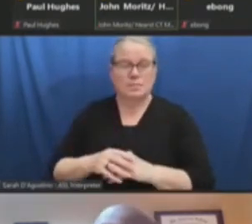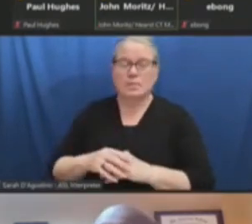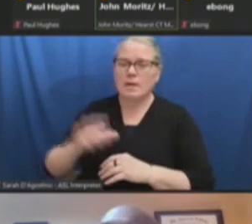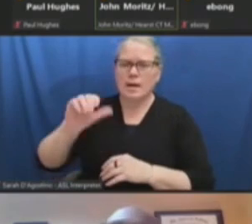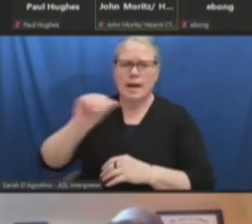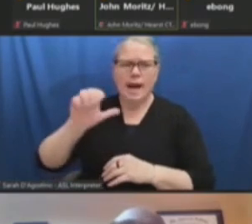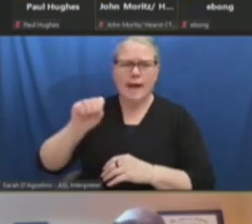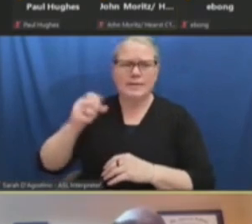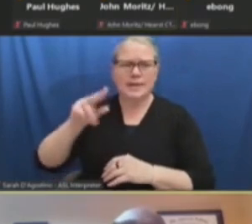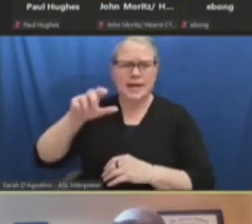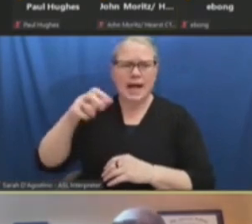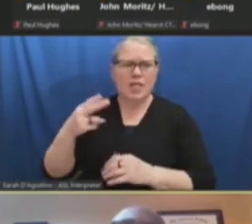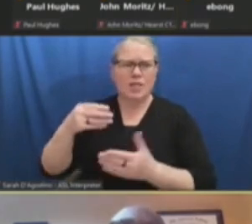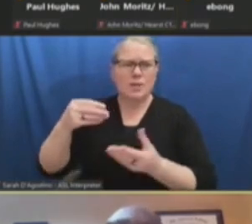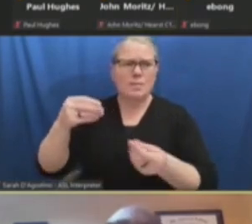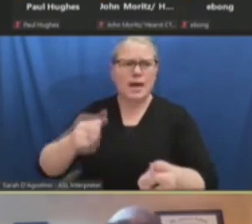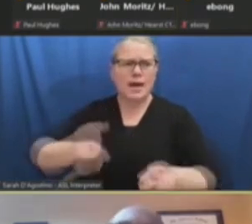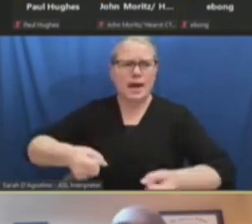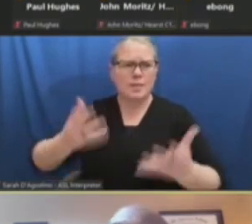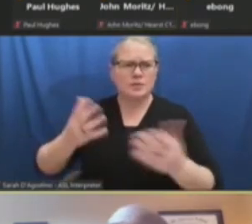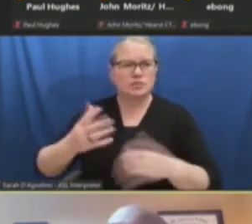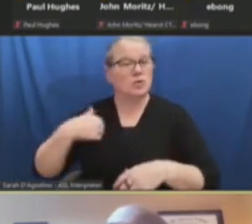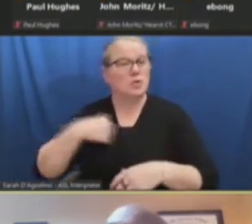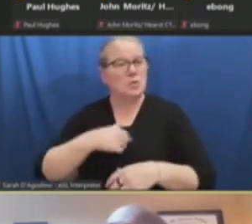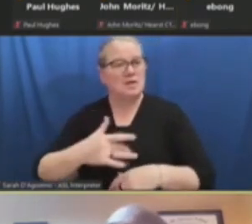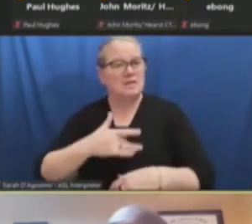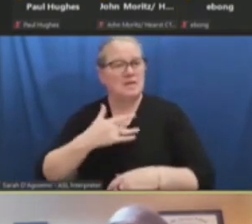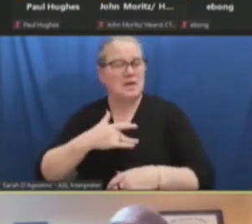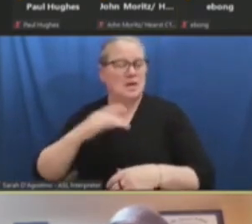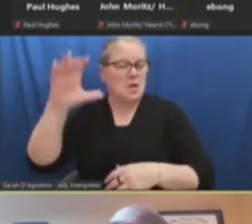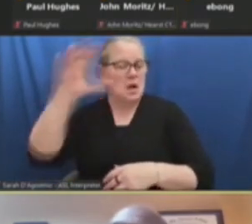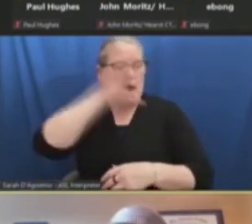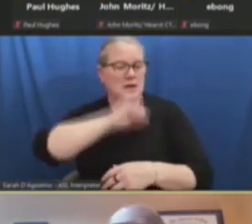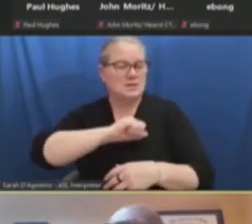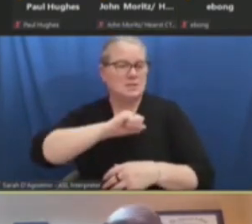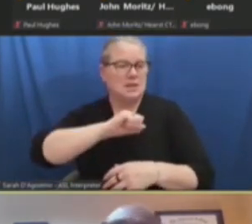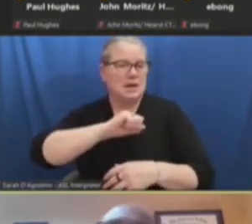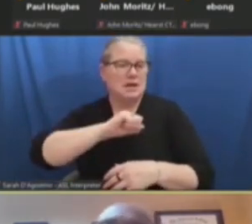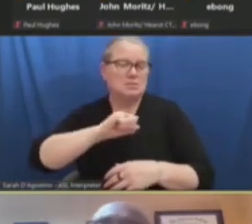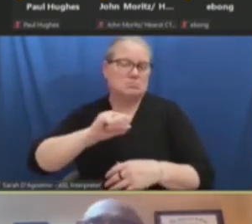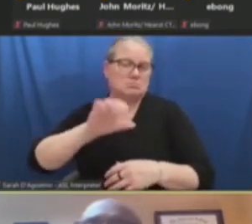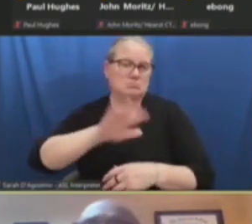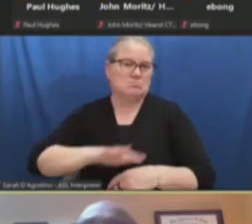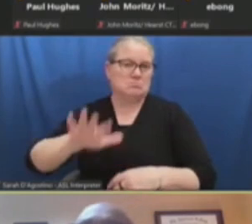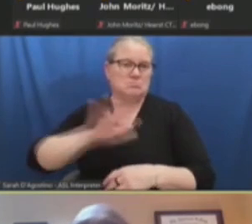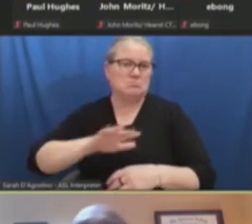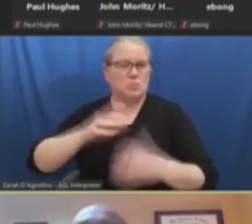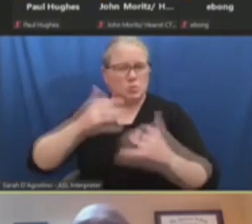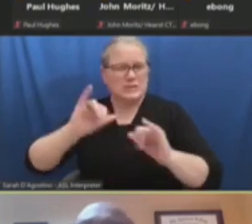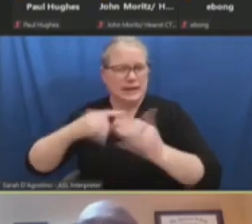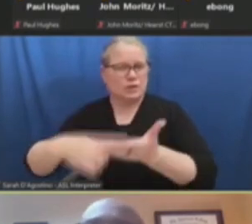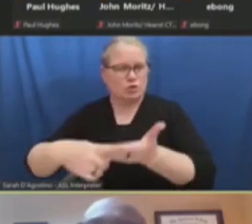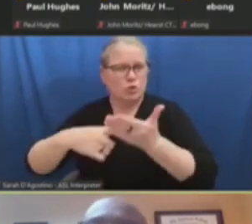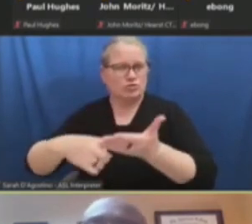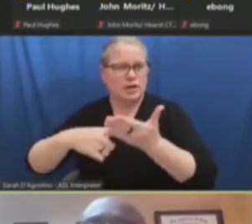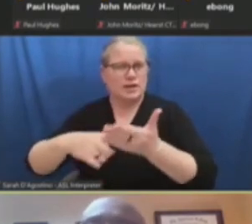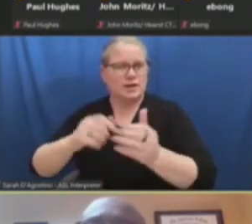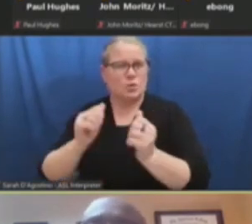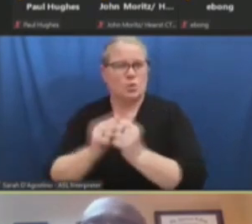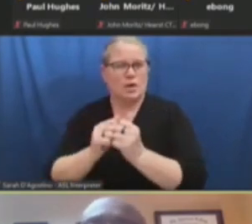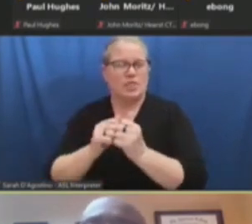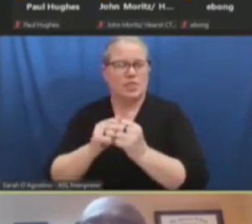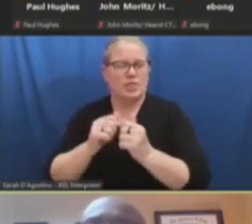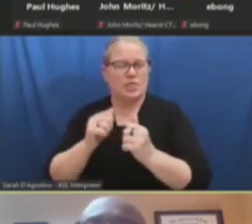paying for it? Right now, we're estimating, depending on, right now we are negotiating right now with